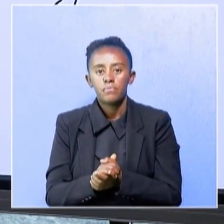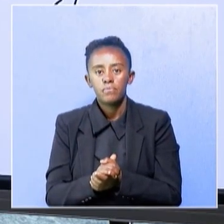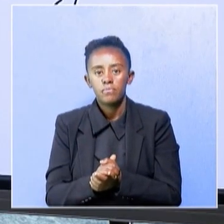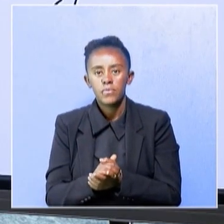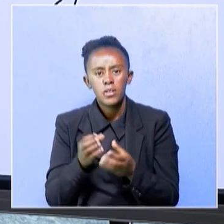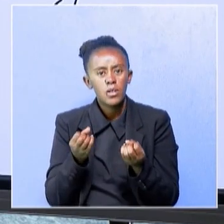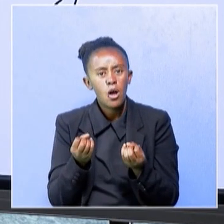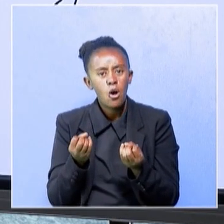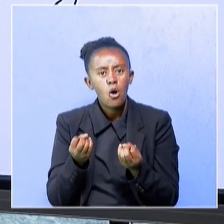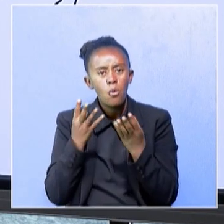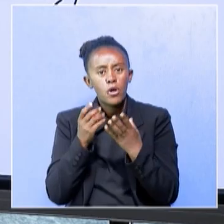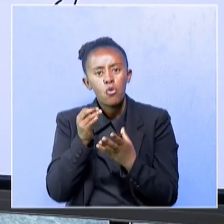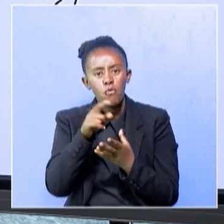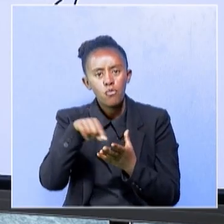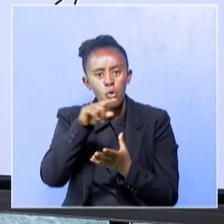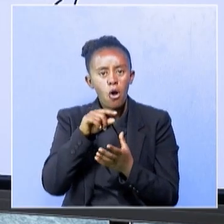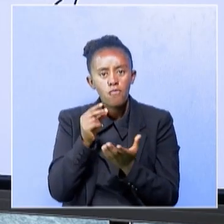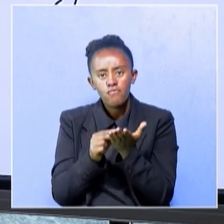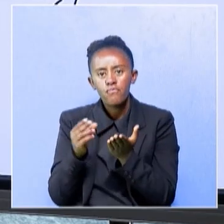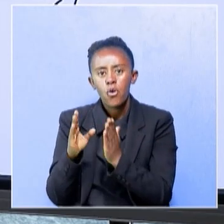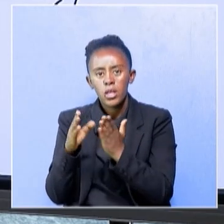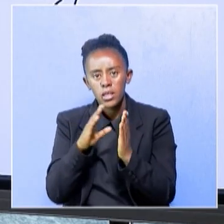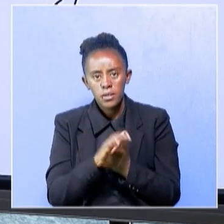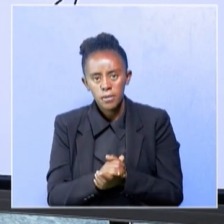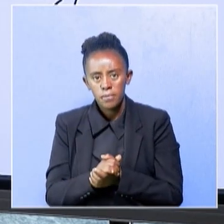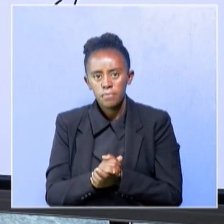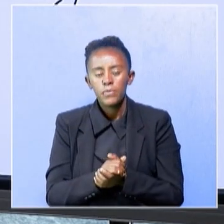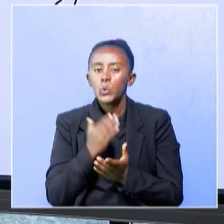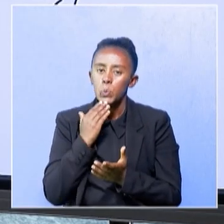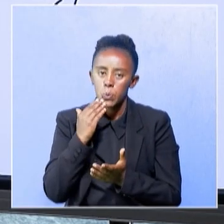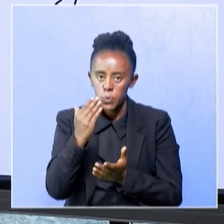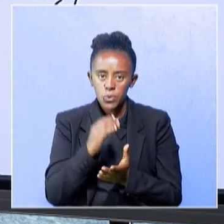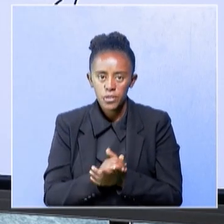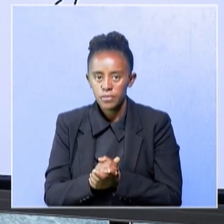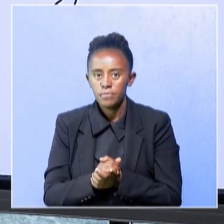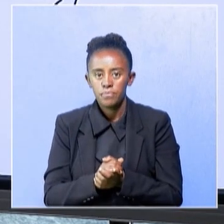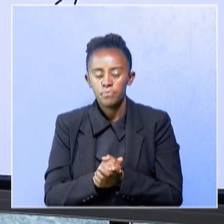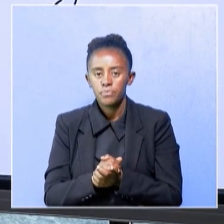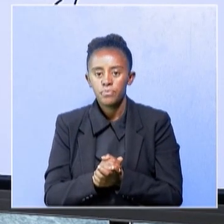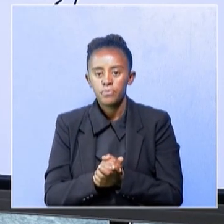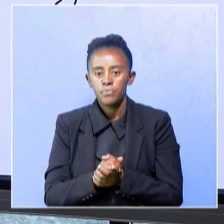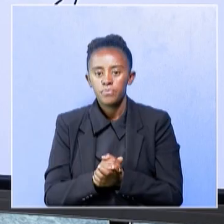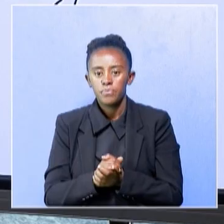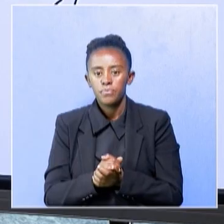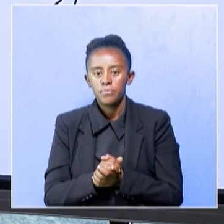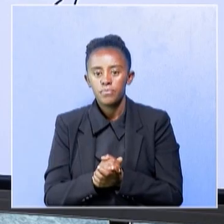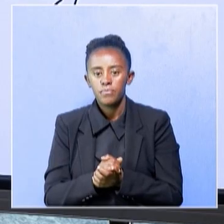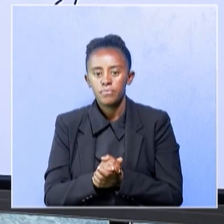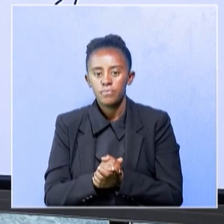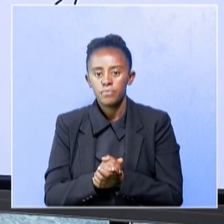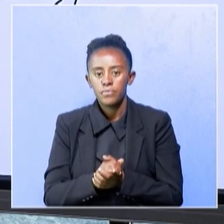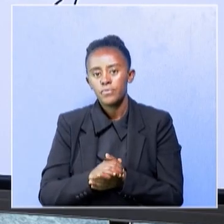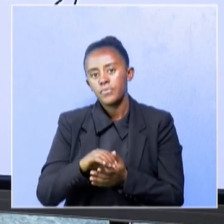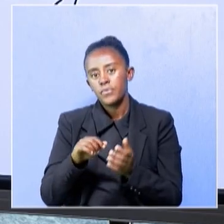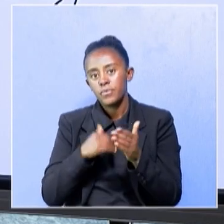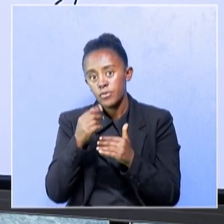How many of we are volunteers to assist these kind of people? Good. Contextual. Let's go and see the next